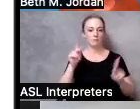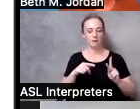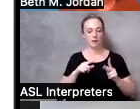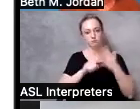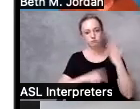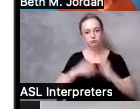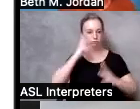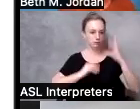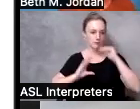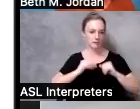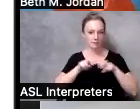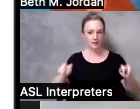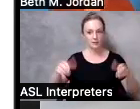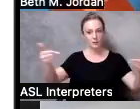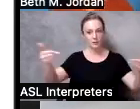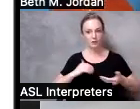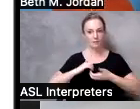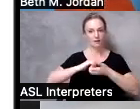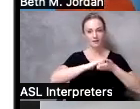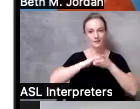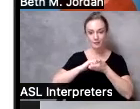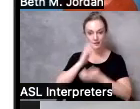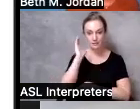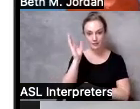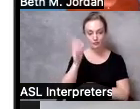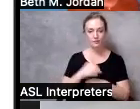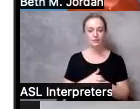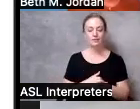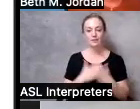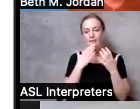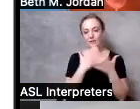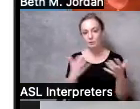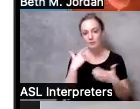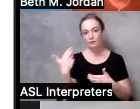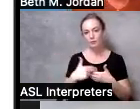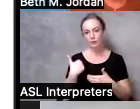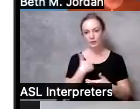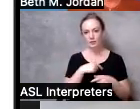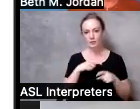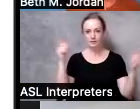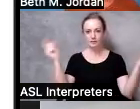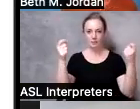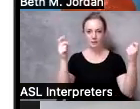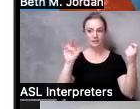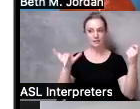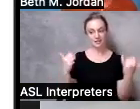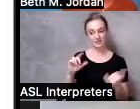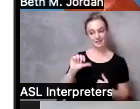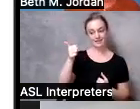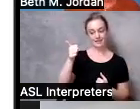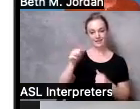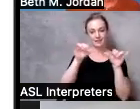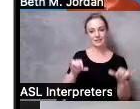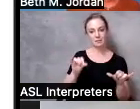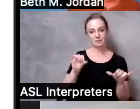So welcome to our collaborative session, and thank you so much for joining us as we celebrate Kentucky's 10th System of Care